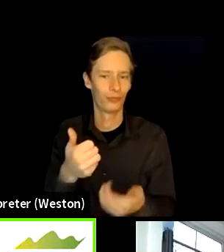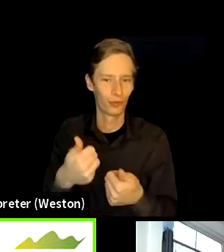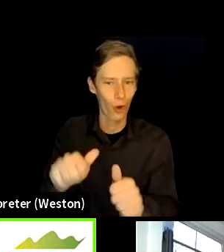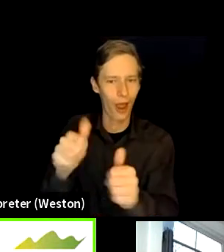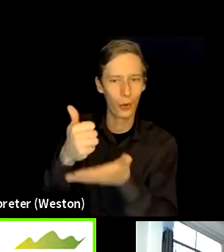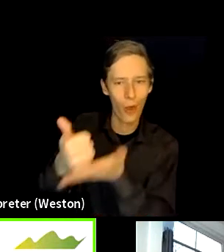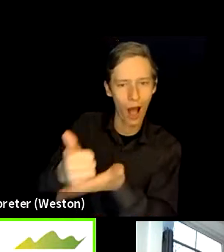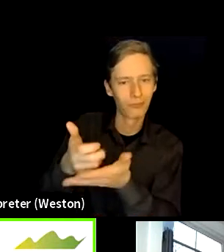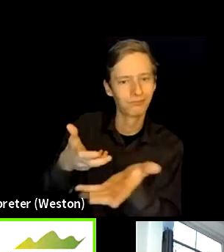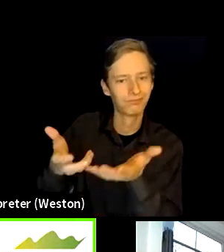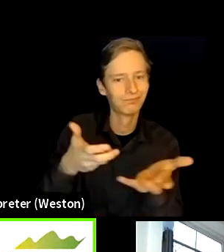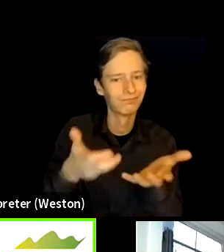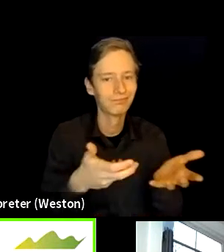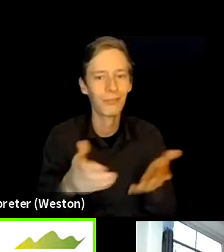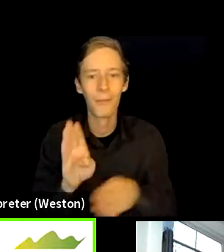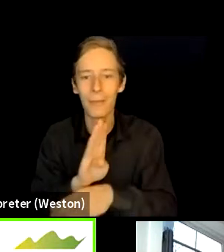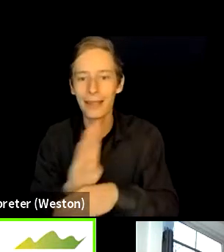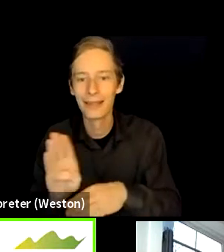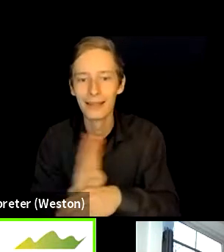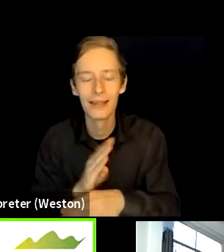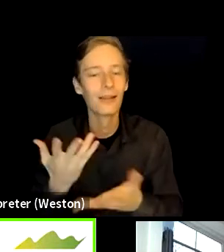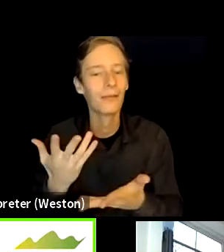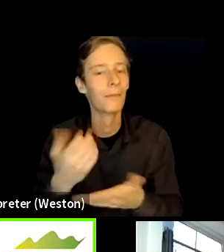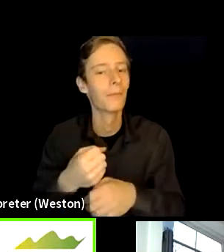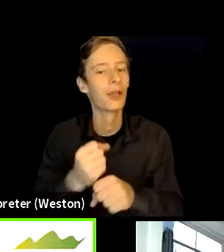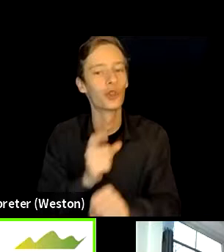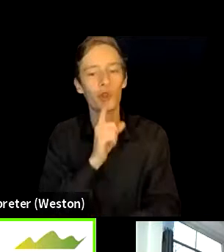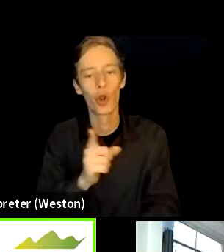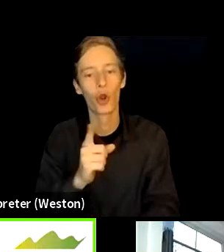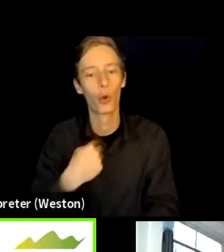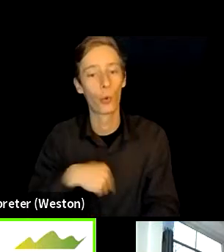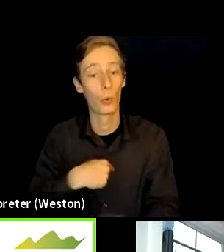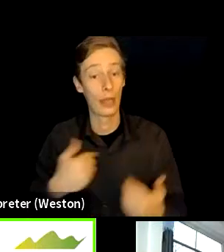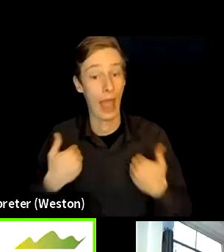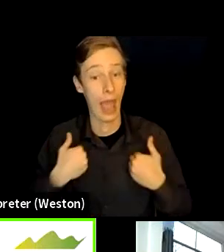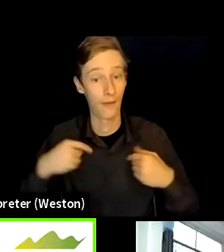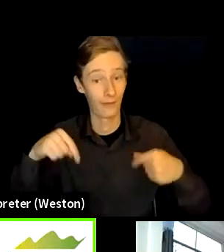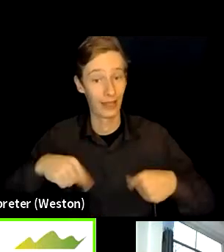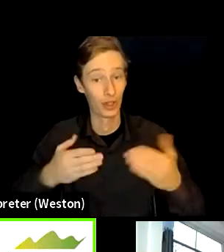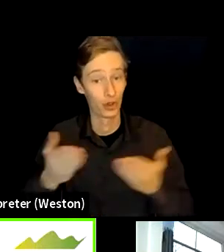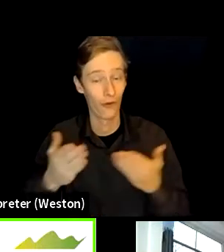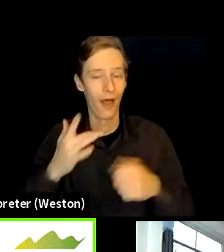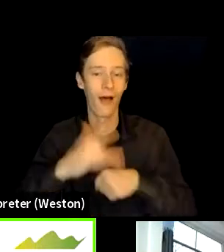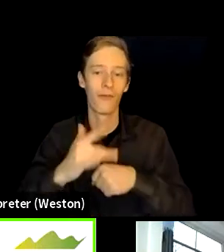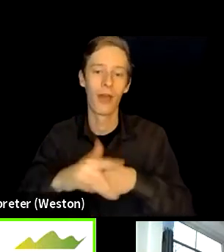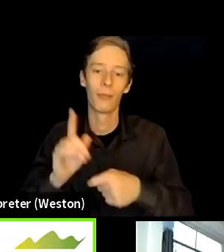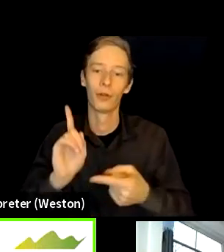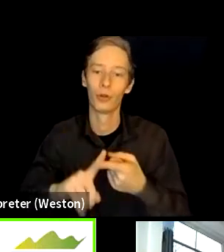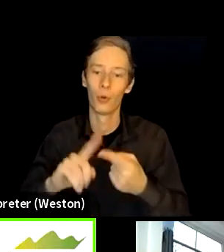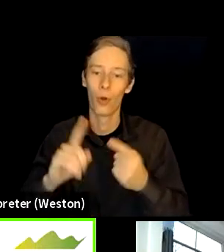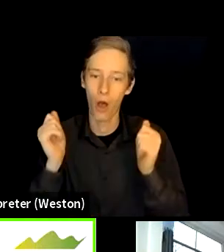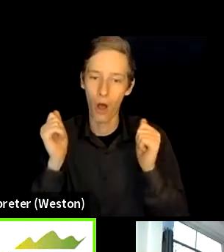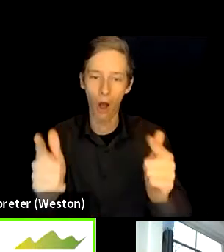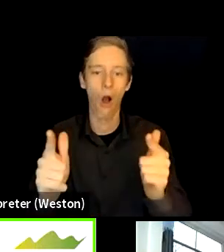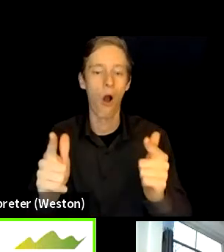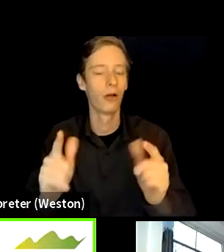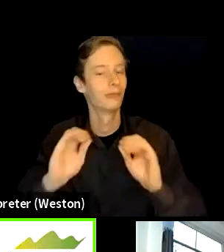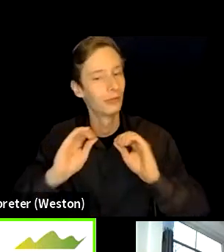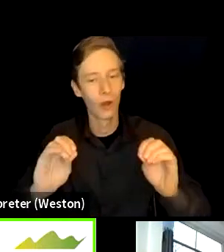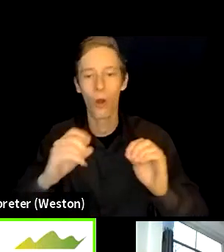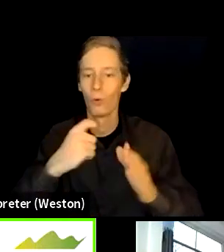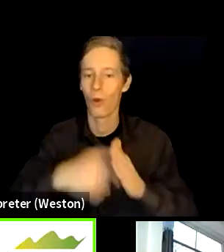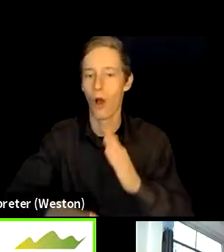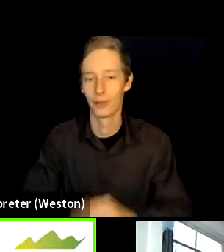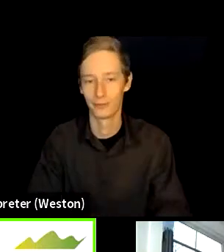and grants and things like that so that we could have this service available to our local business community at no cost to them.